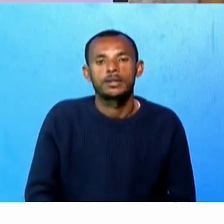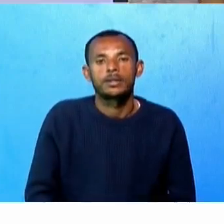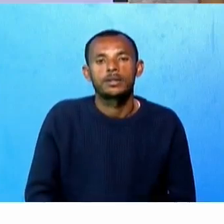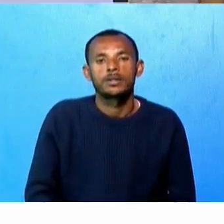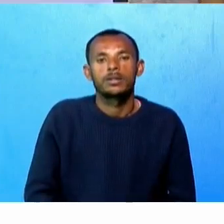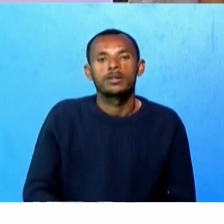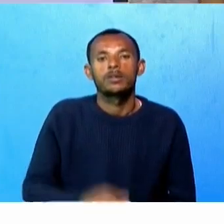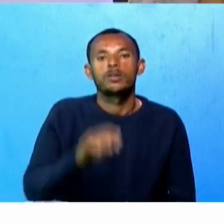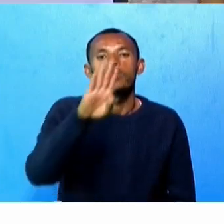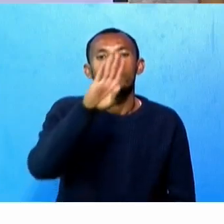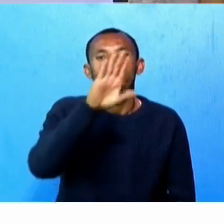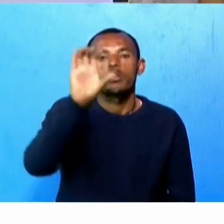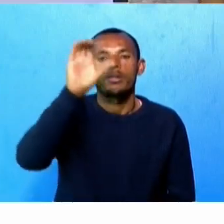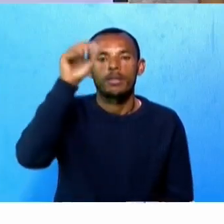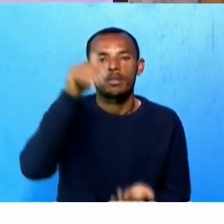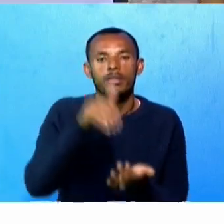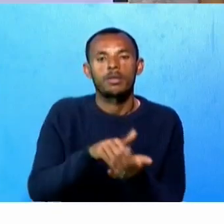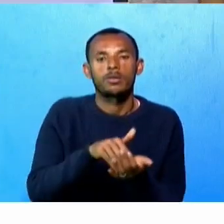40,000